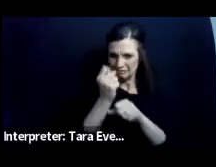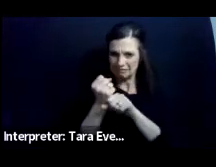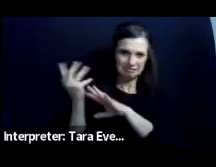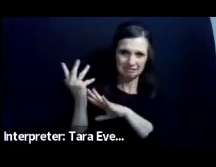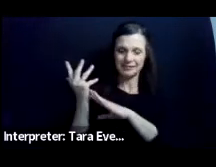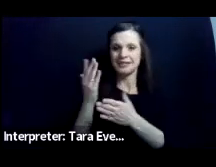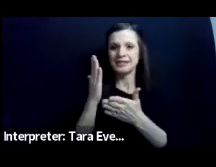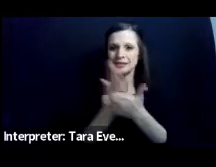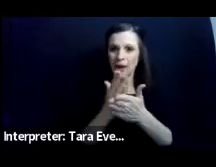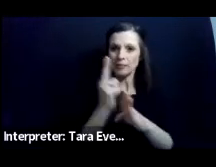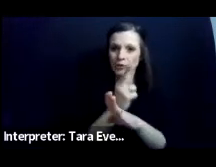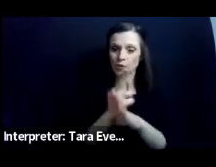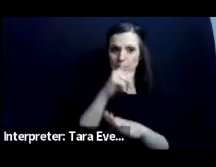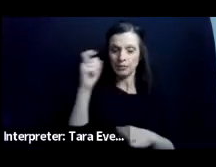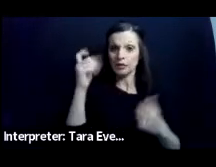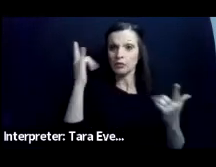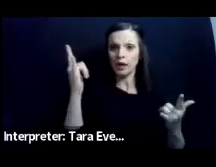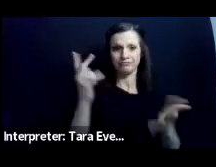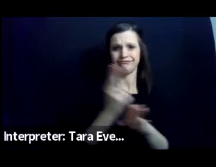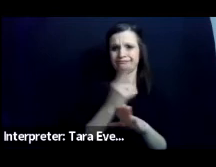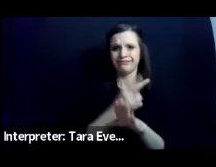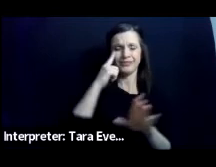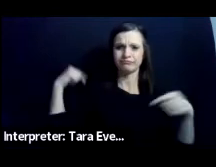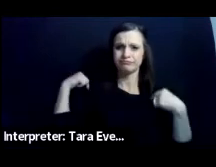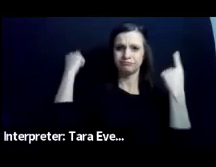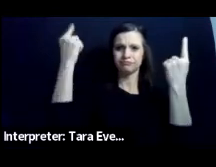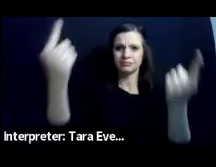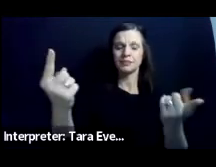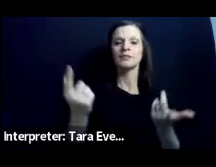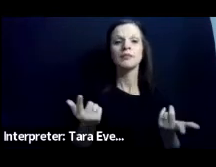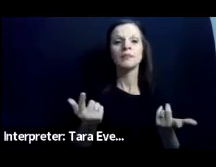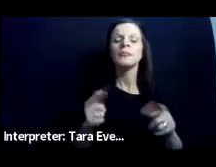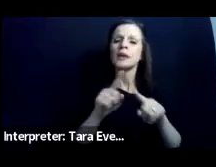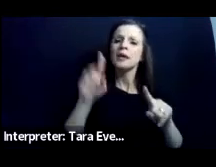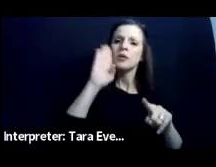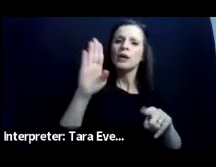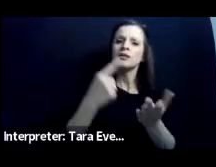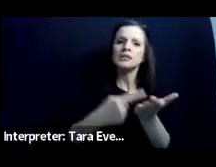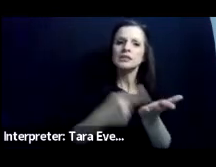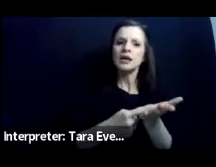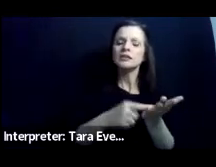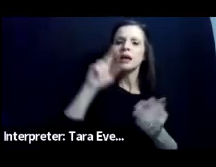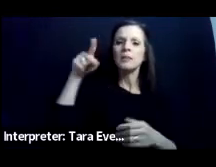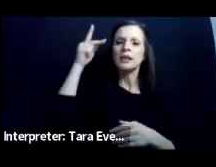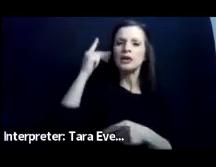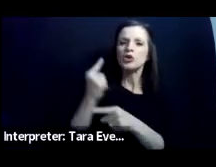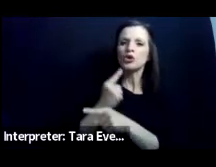political correctness just causes all sorts of people's, you know, hair to be lit on